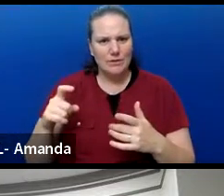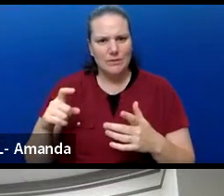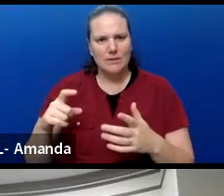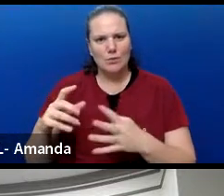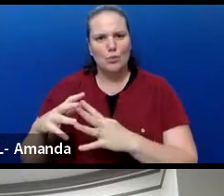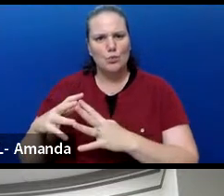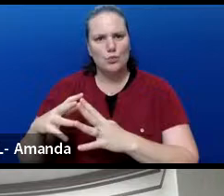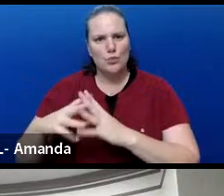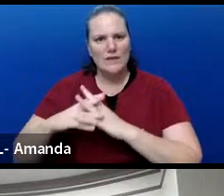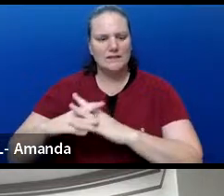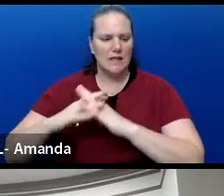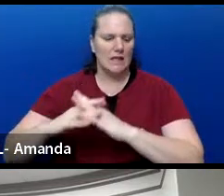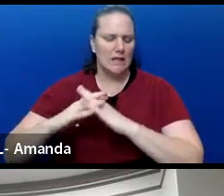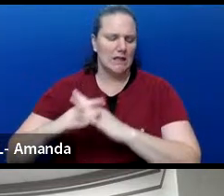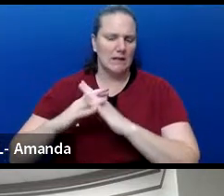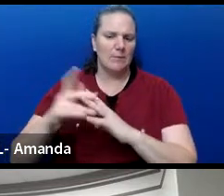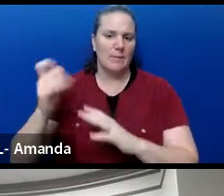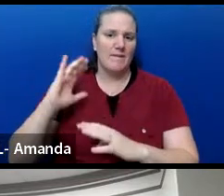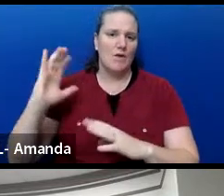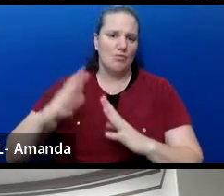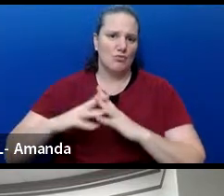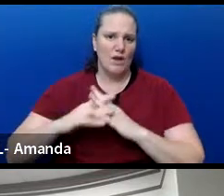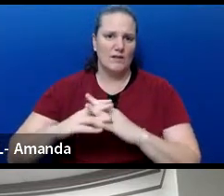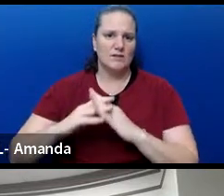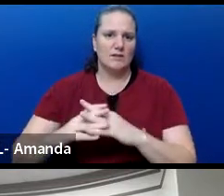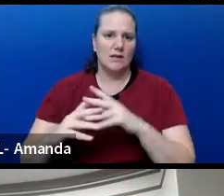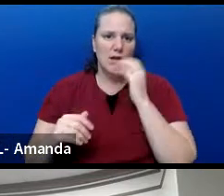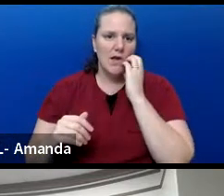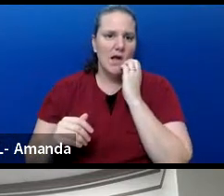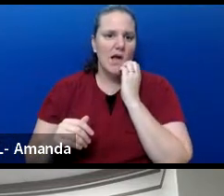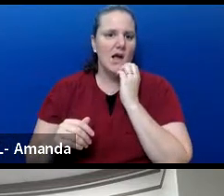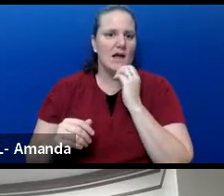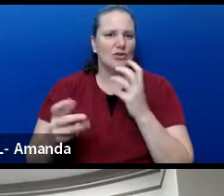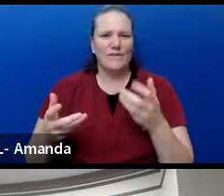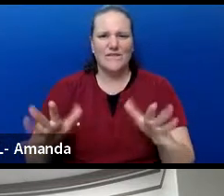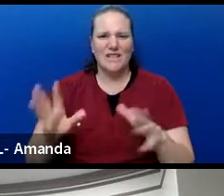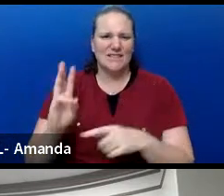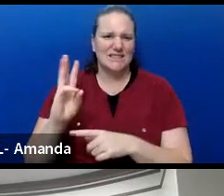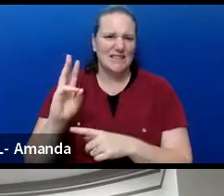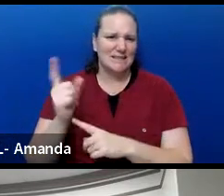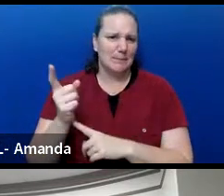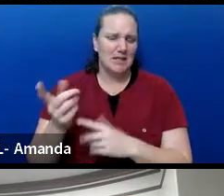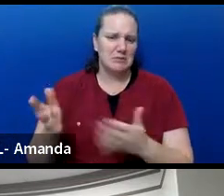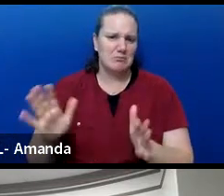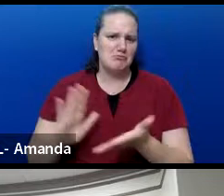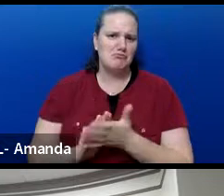was a wrestler. And, so, and you're done in 6 minutes. So let's